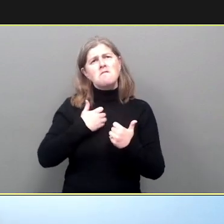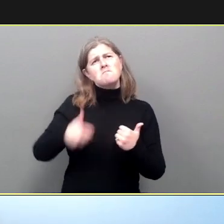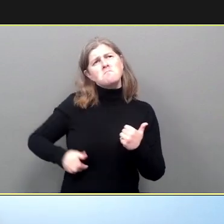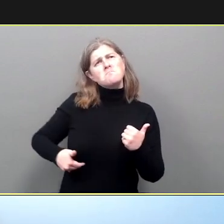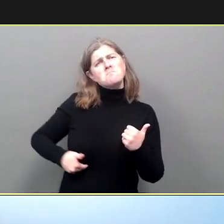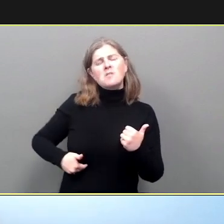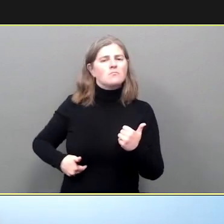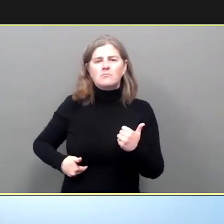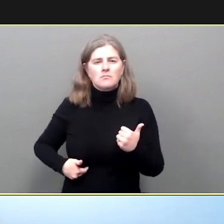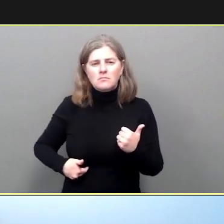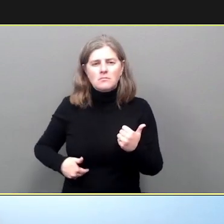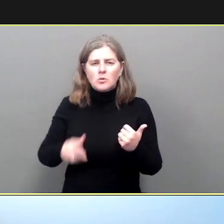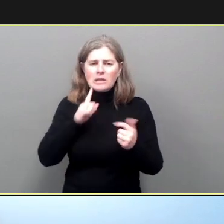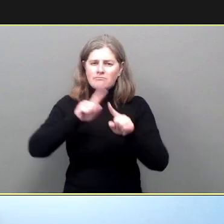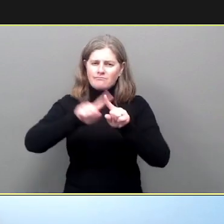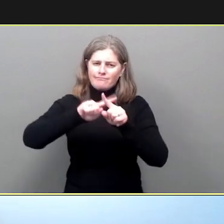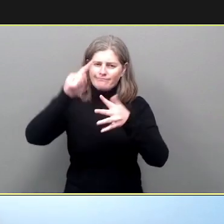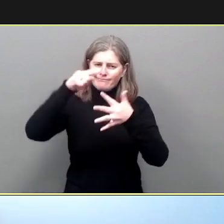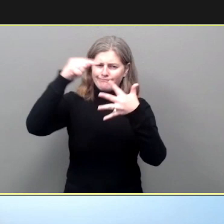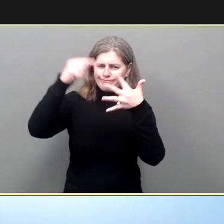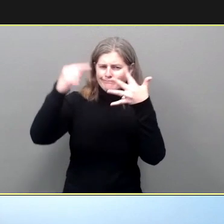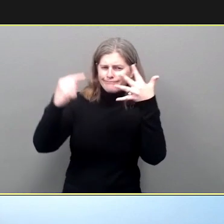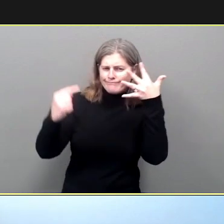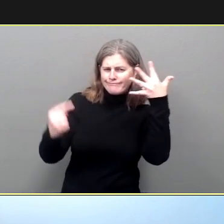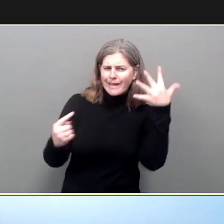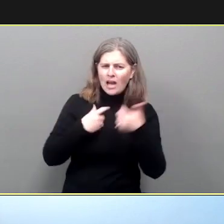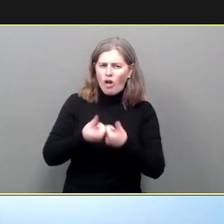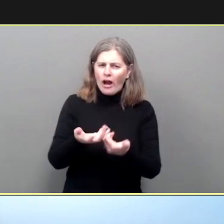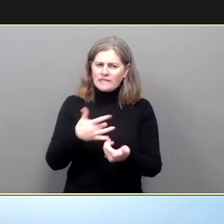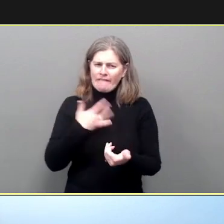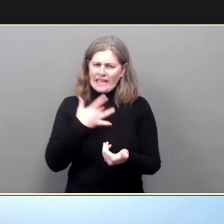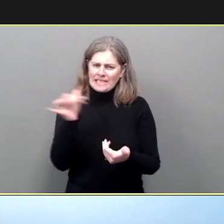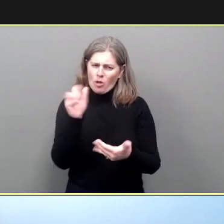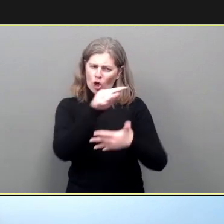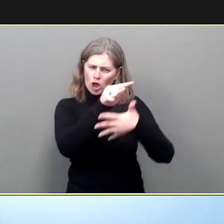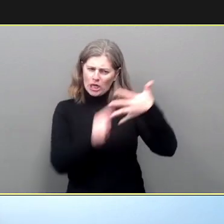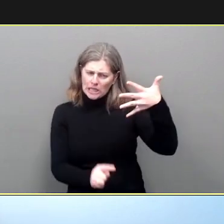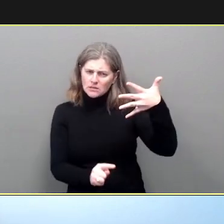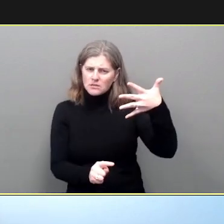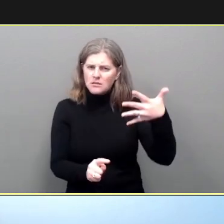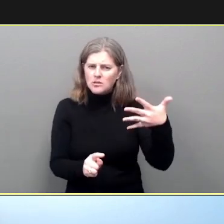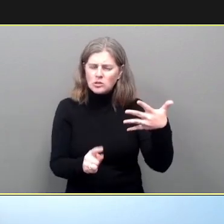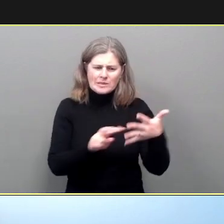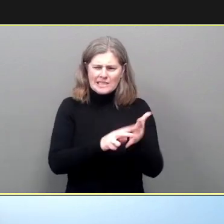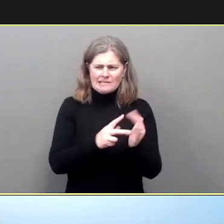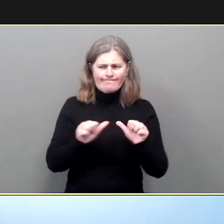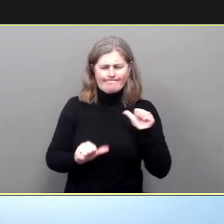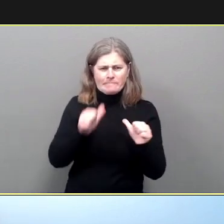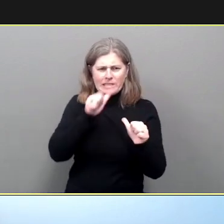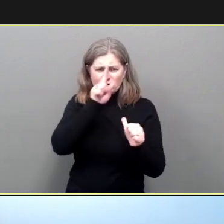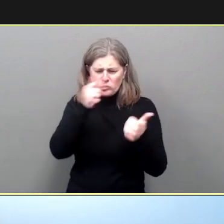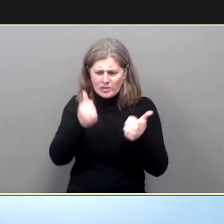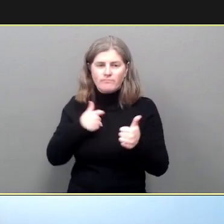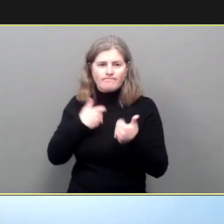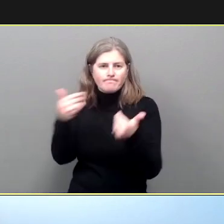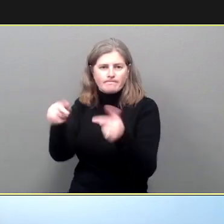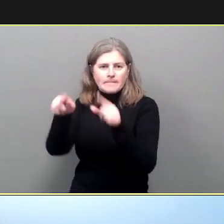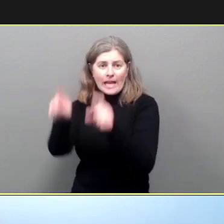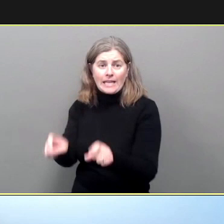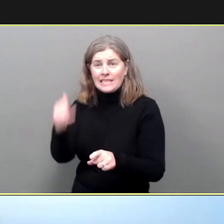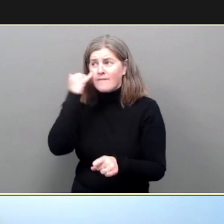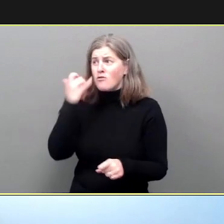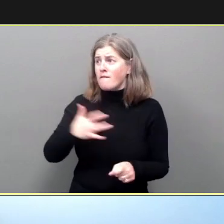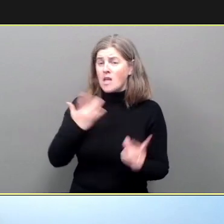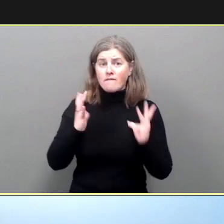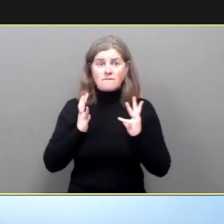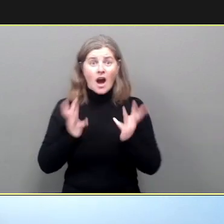Any number of respiratory pathogens cause similar symptoms, so you need to seek a test. If you don't have symptoms, but you